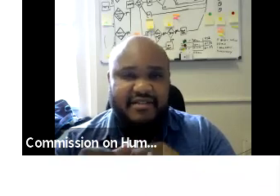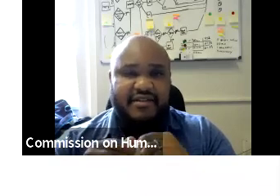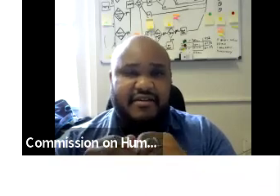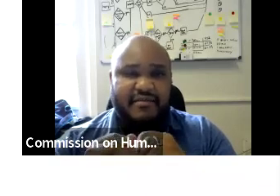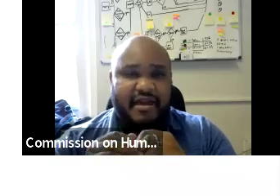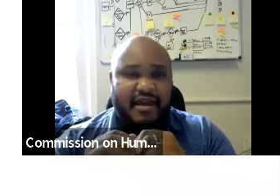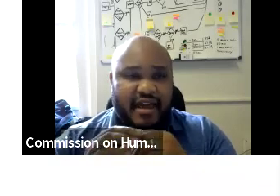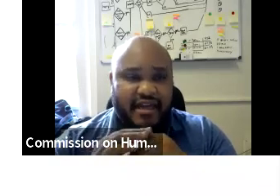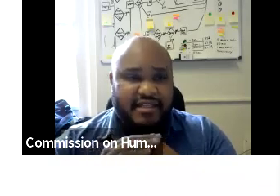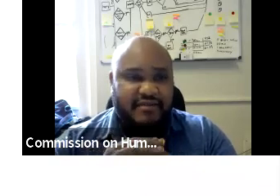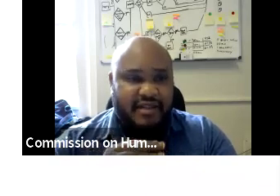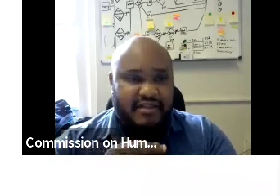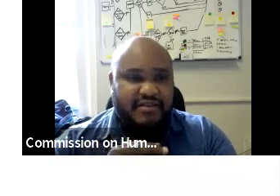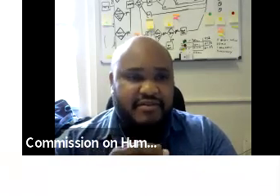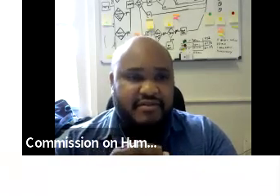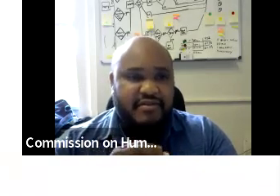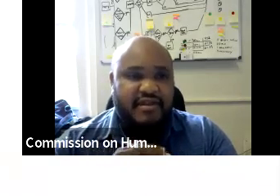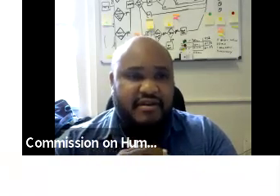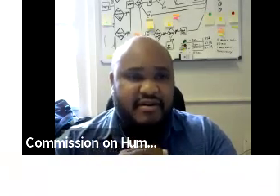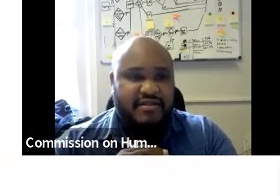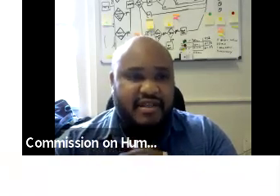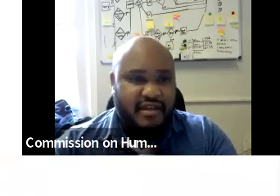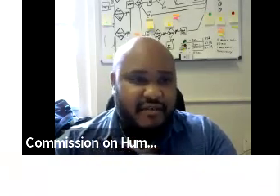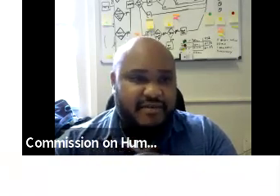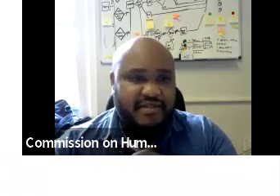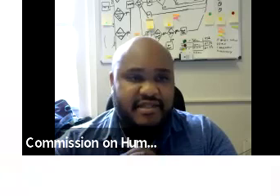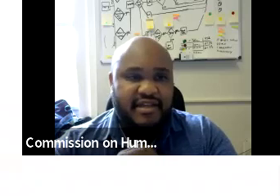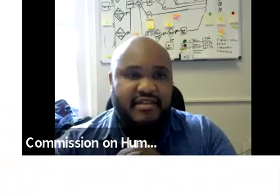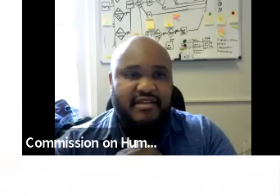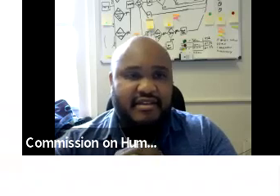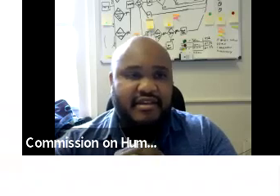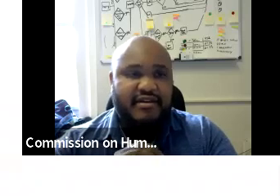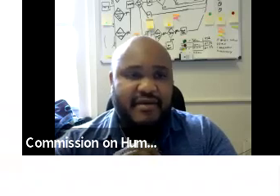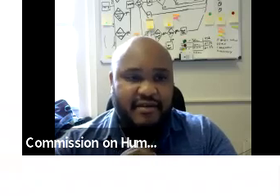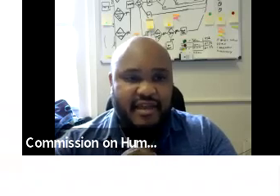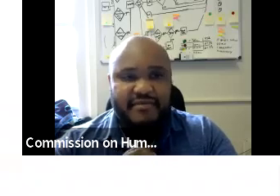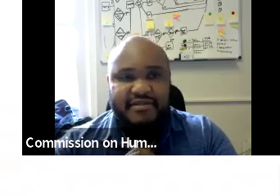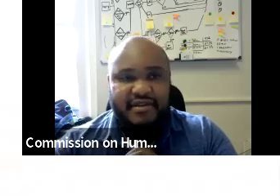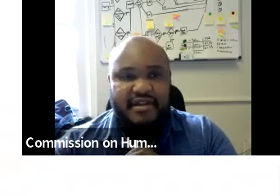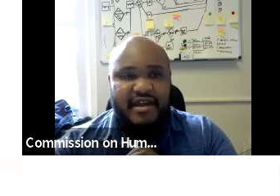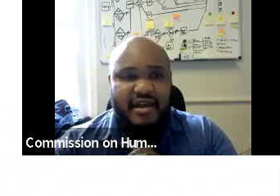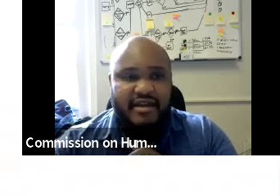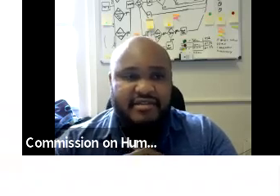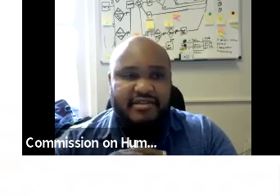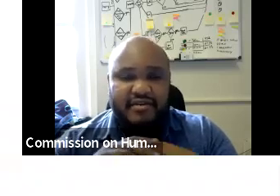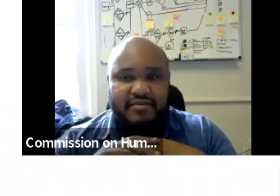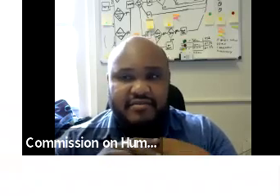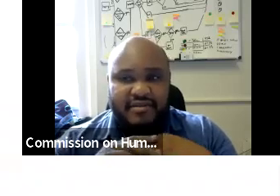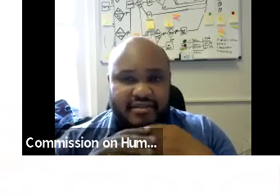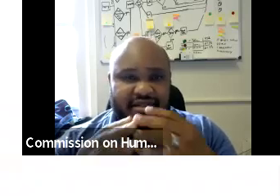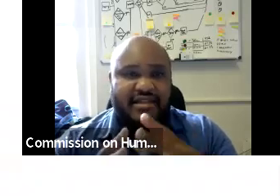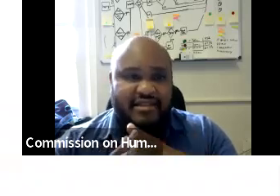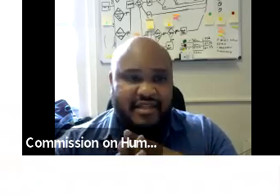reproductive system, as they relate to their genetic composition, their biochemistry.